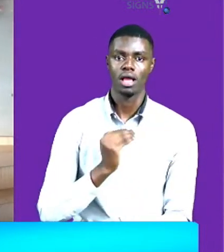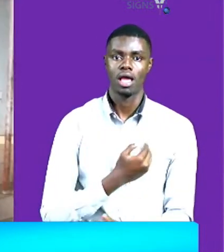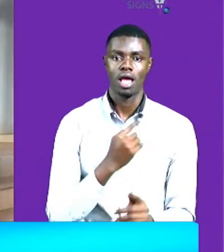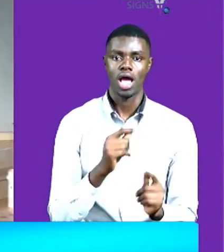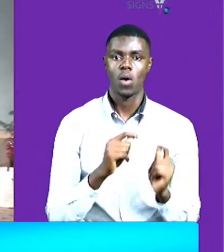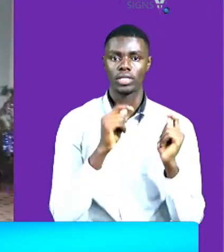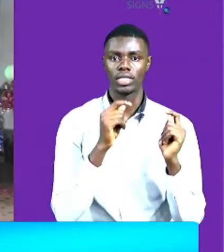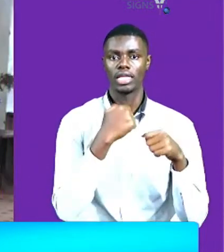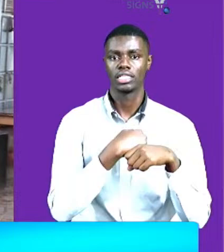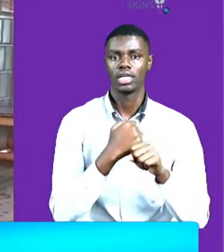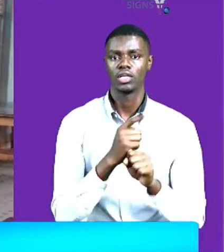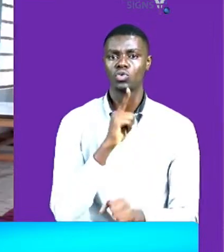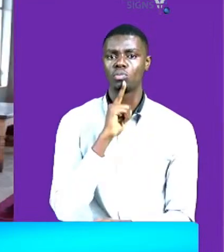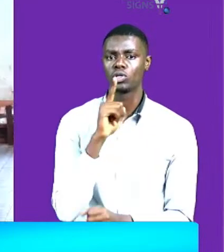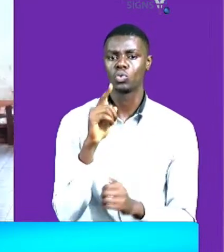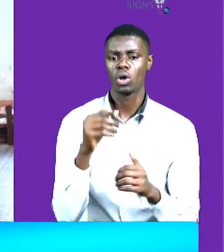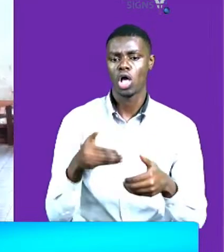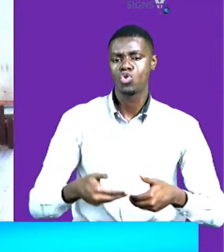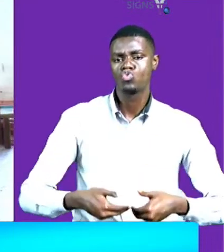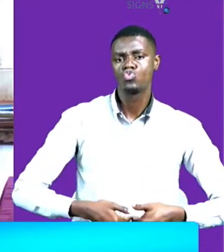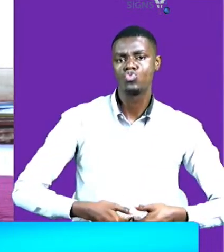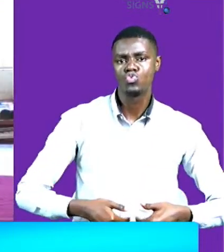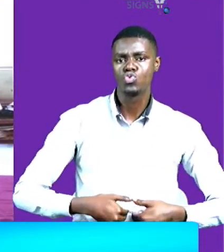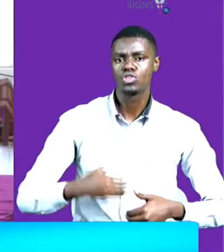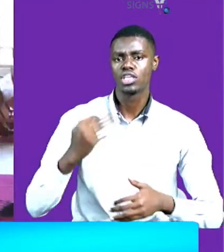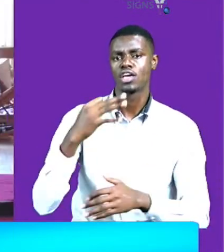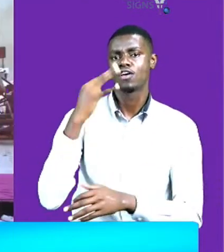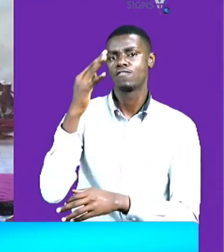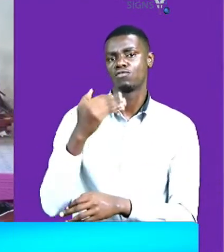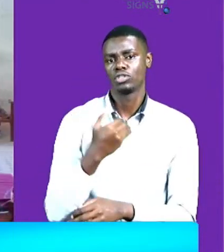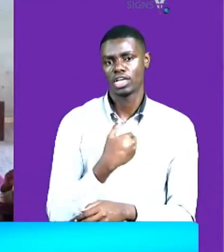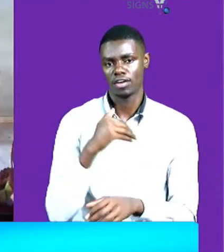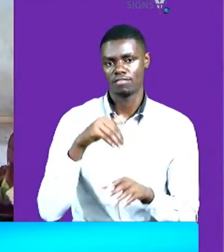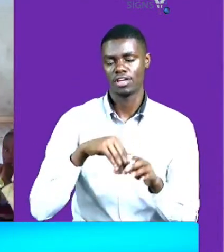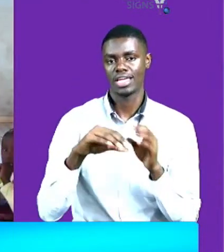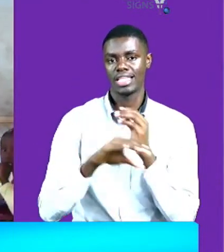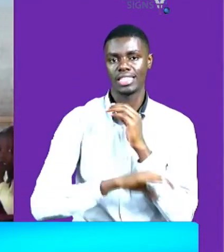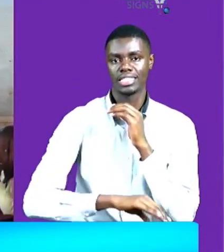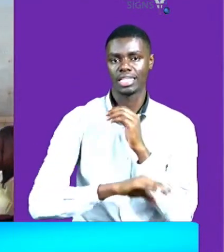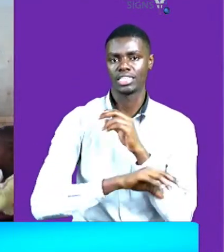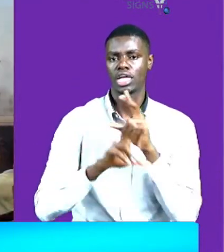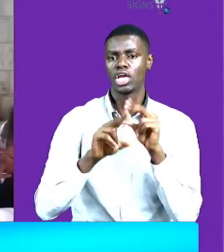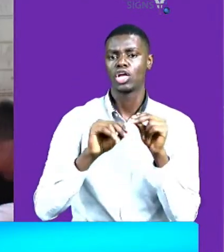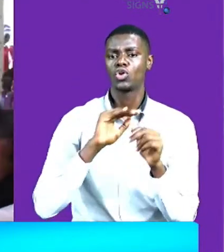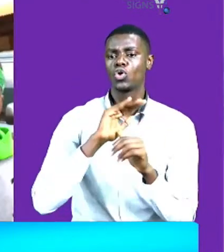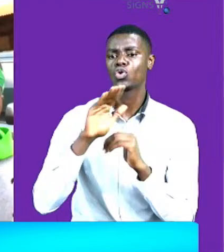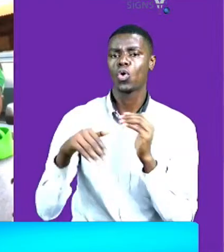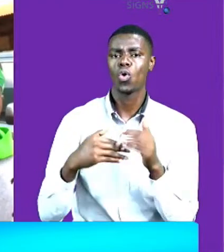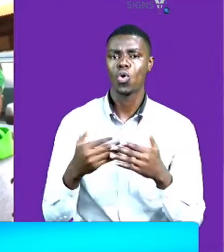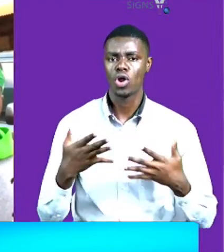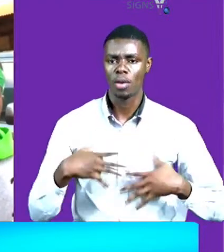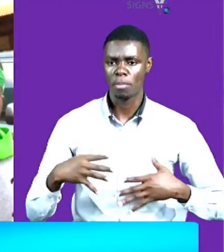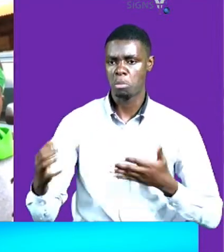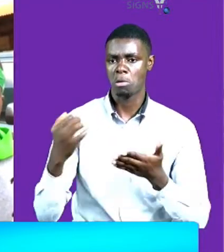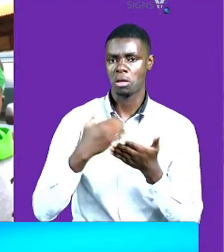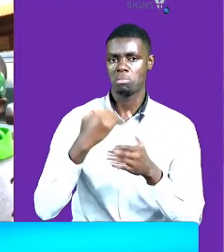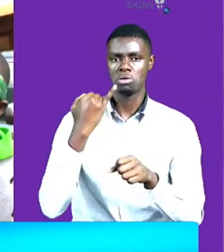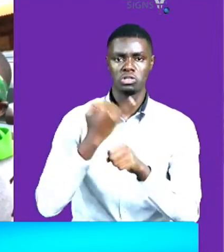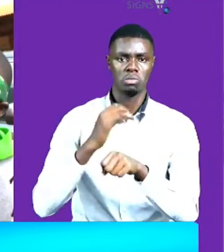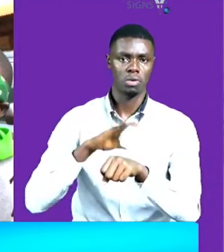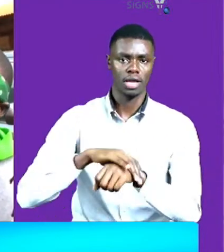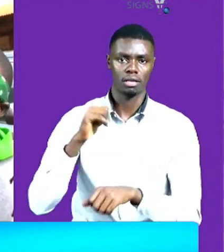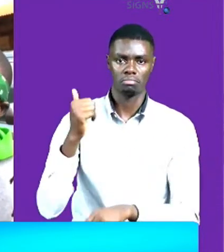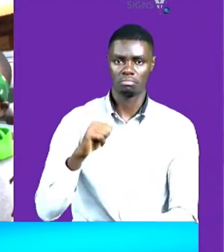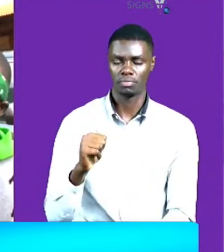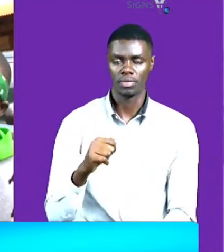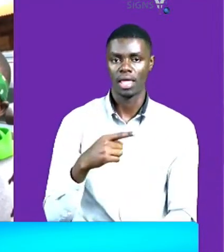to ensure that youth have a future in this country. Not everybody can secure employment, but everybody coming from